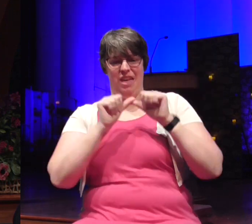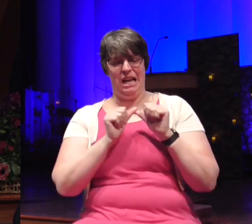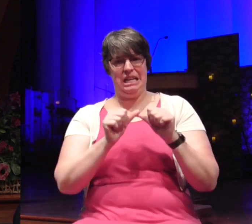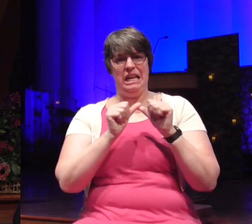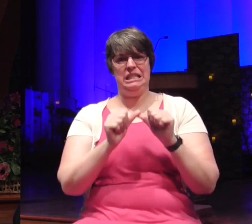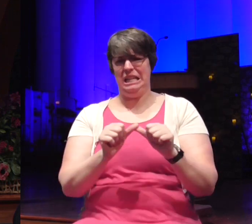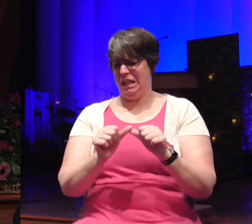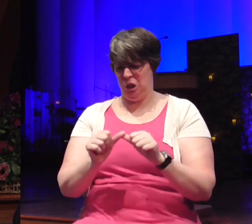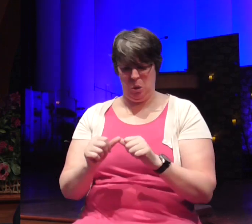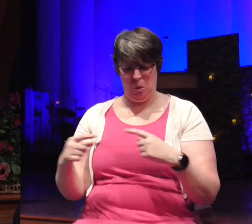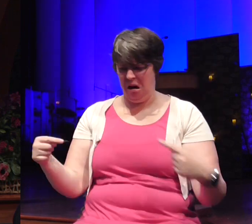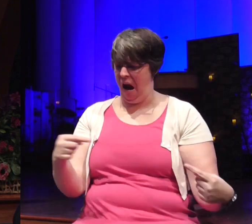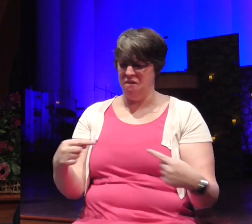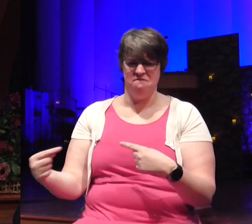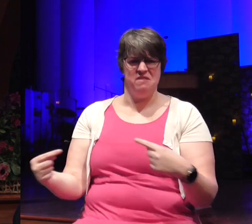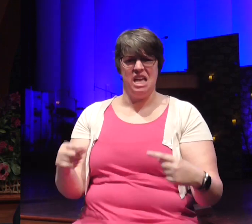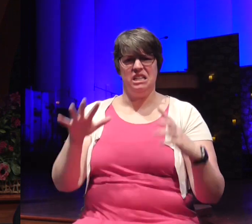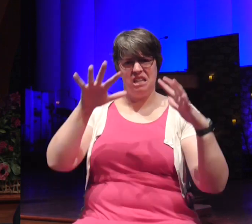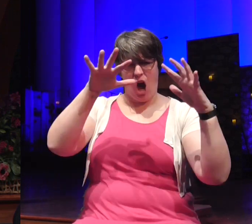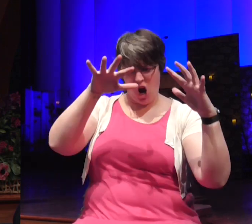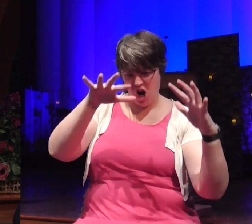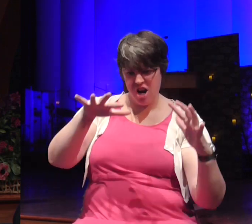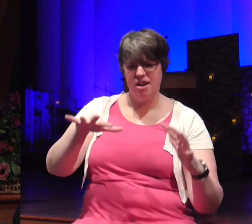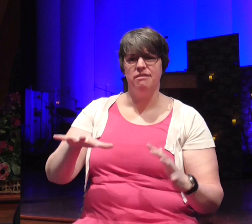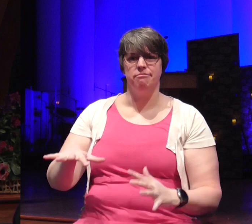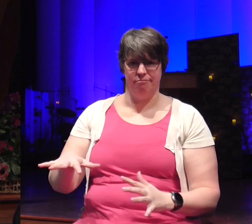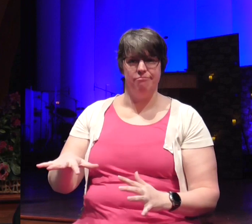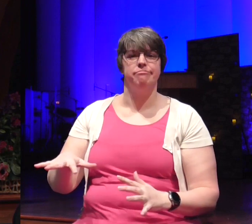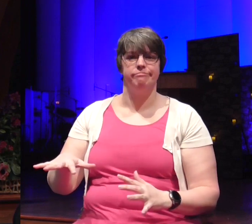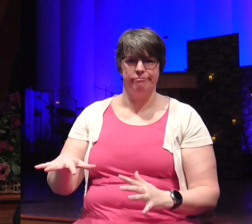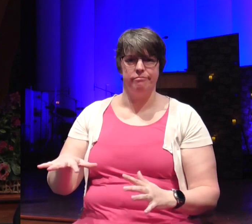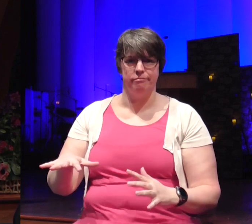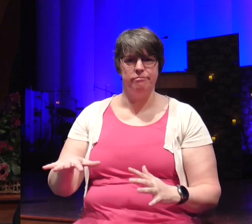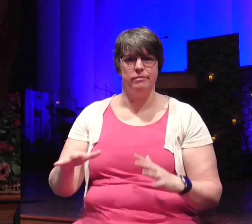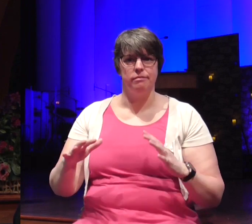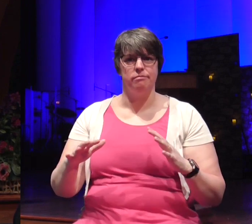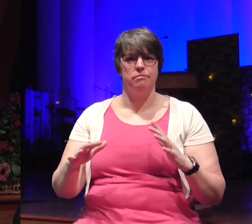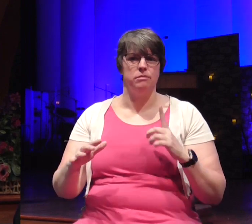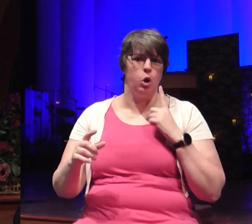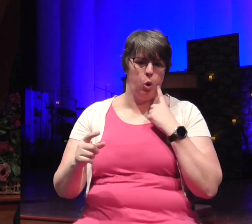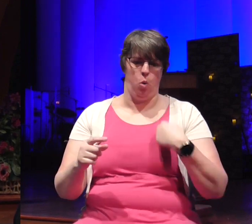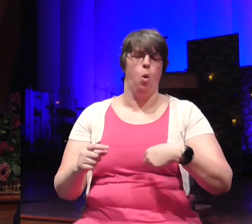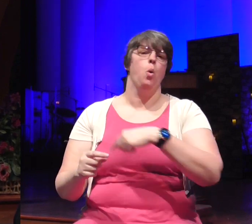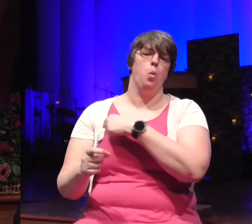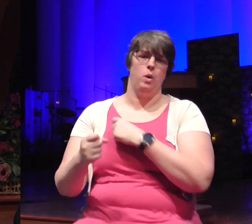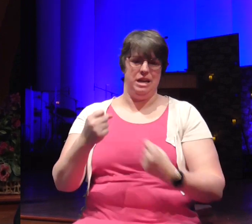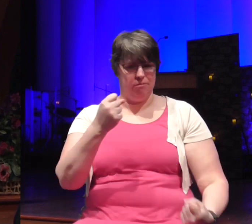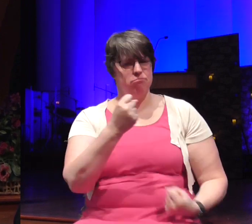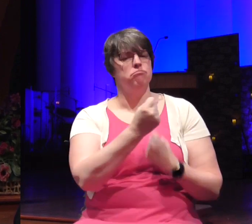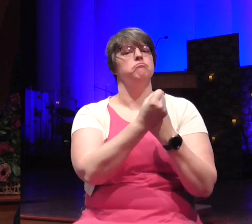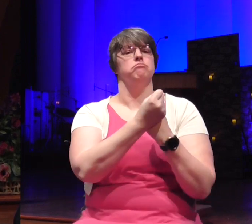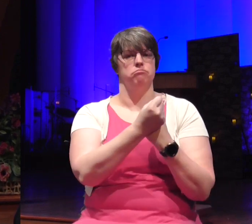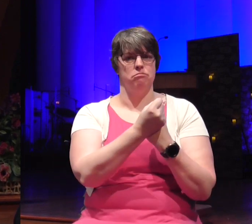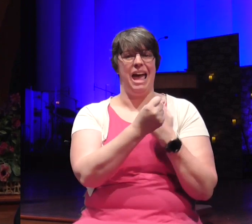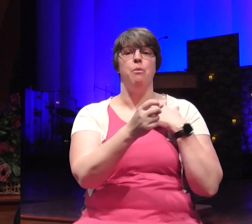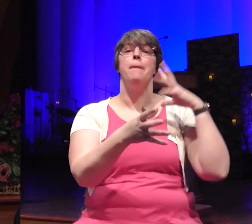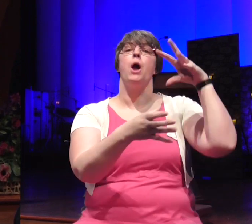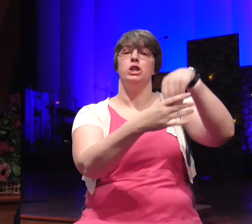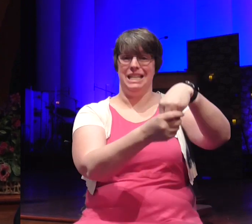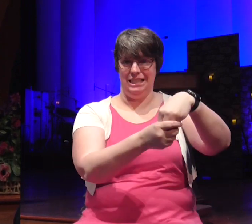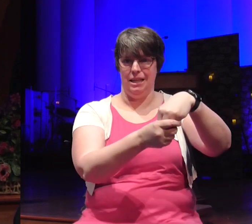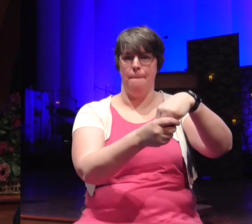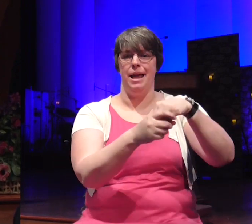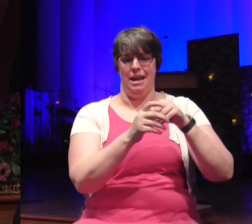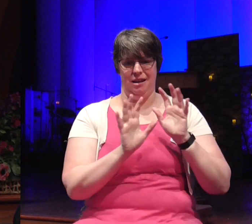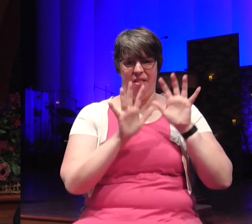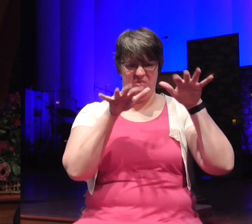lesser conflicts to birth itself. And we stand for that. We participate in the revealing